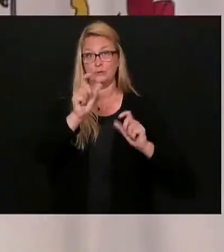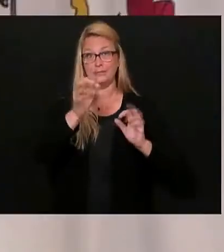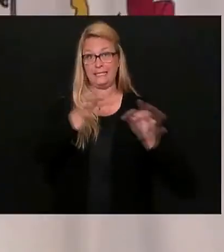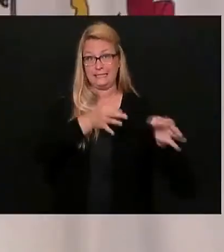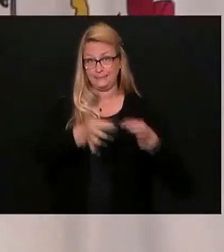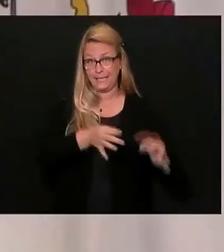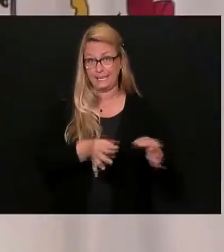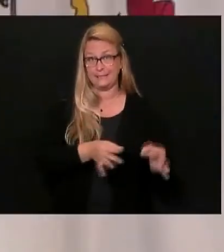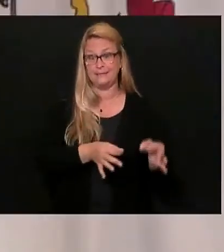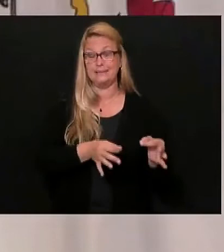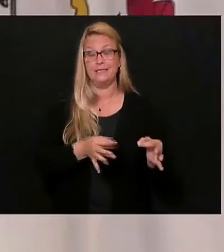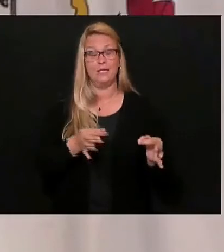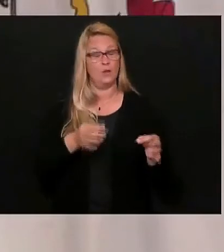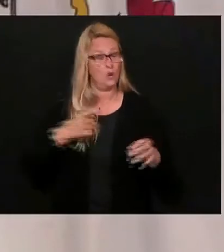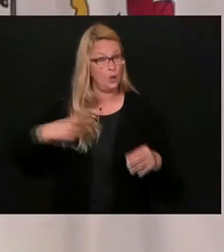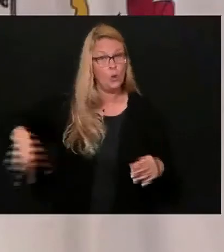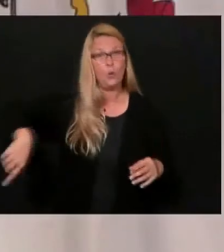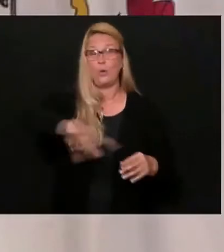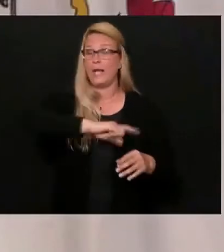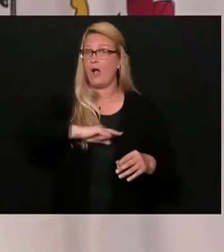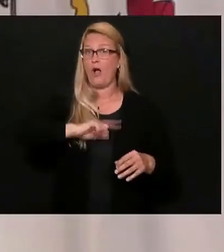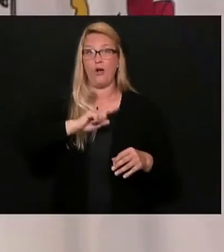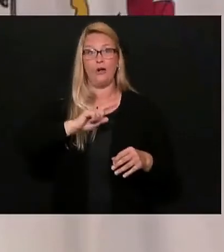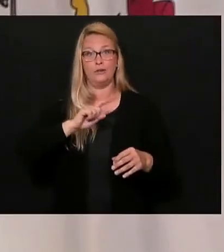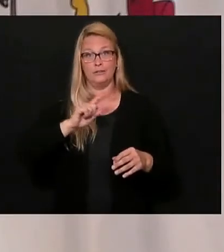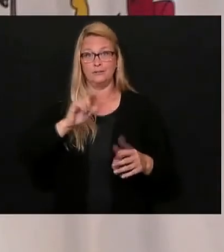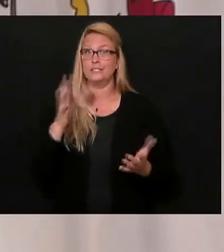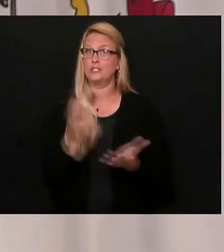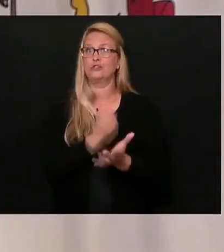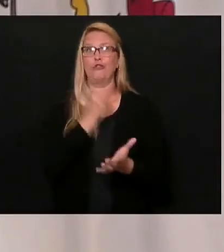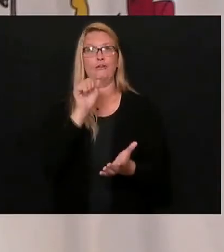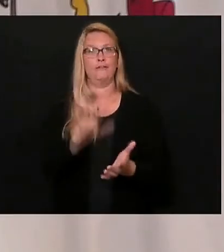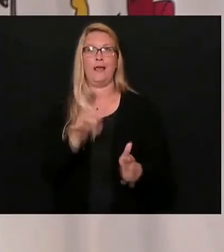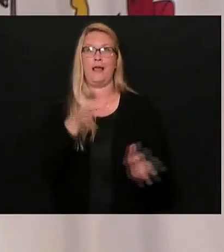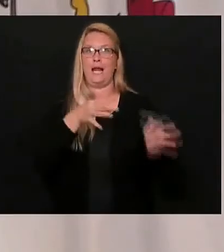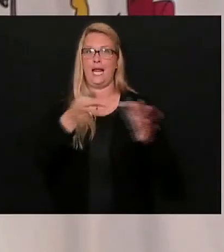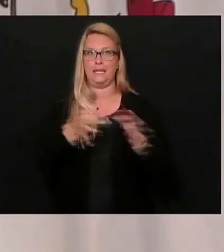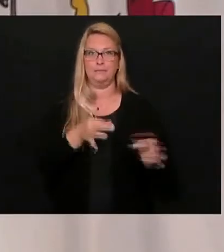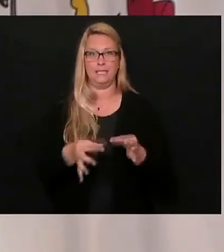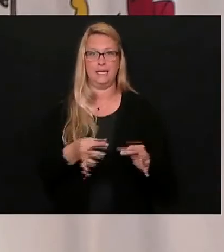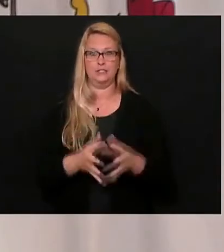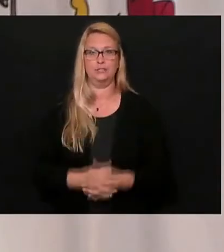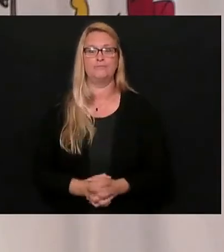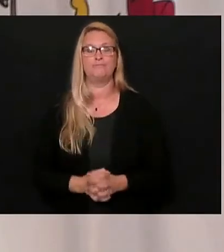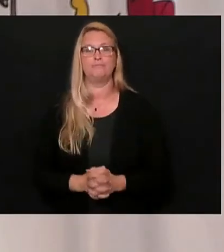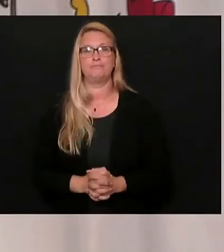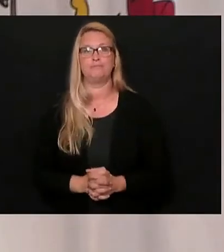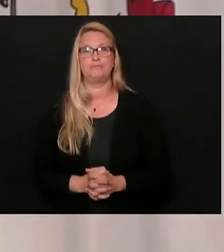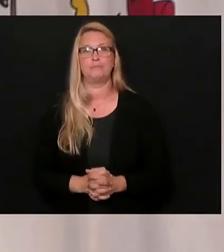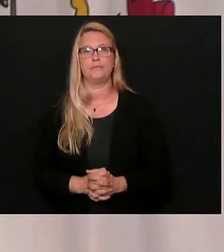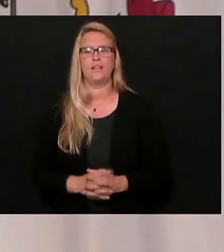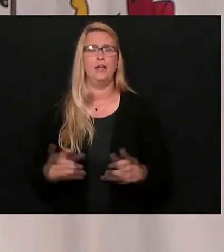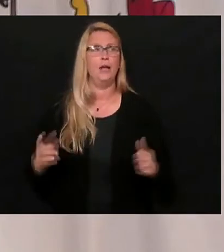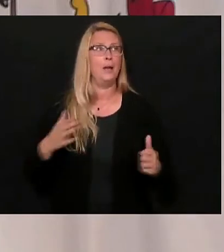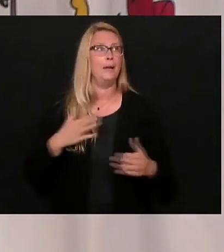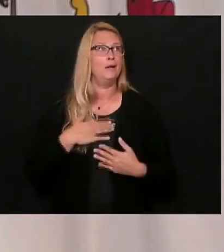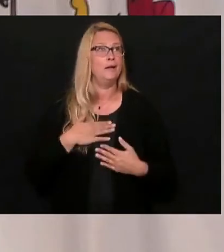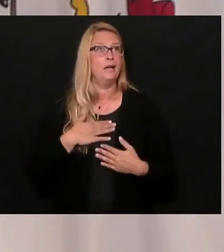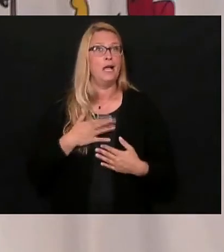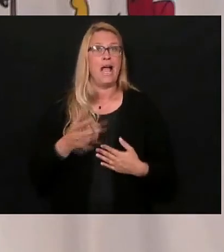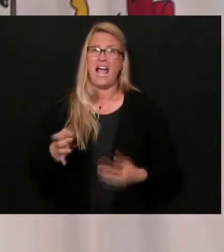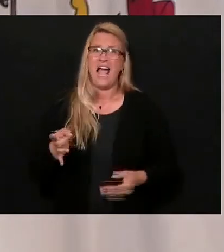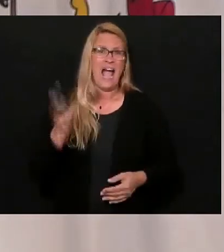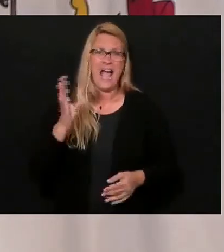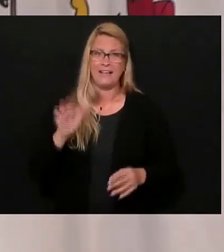think everyone deserves that explanation as best that I possibly can tell you. First of all, I hate it. I hate it like